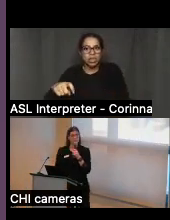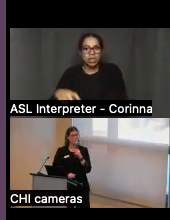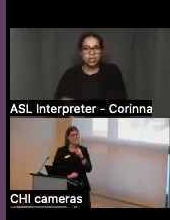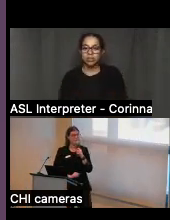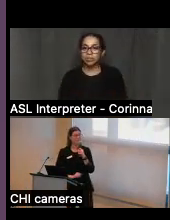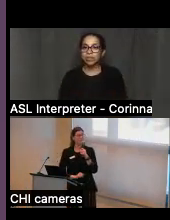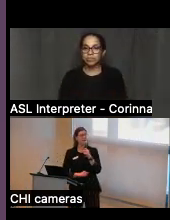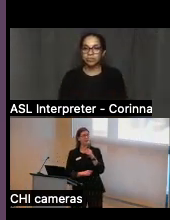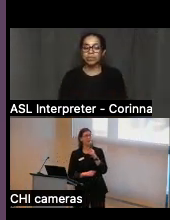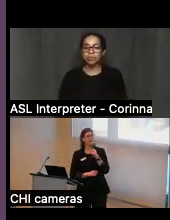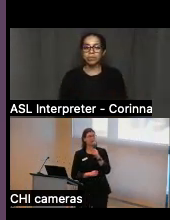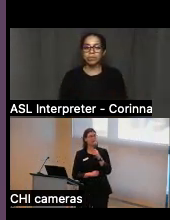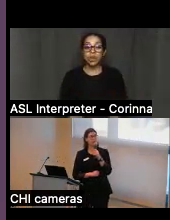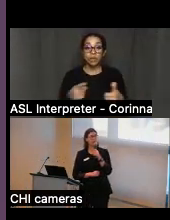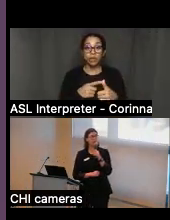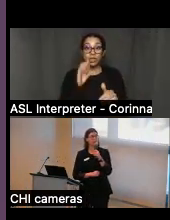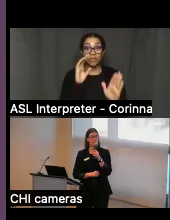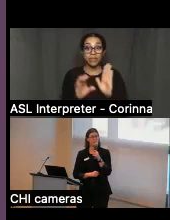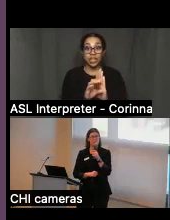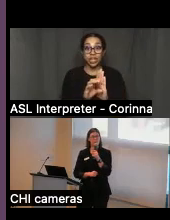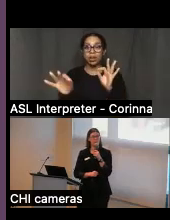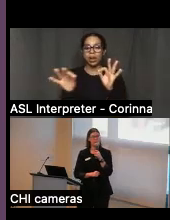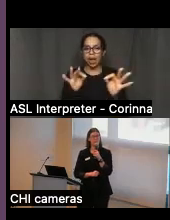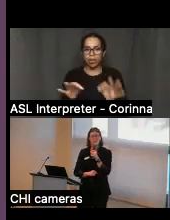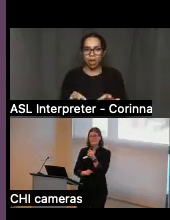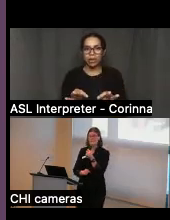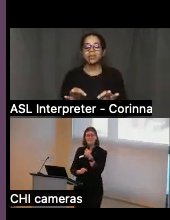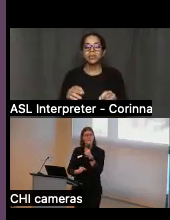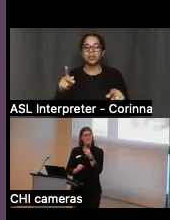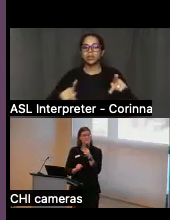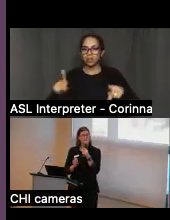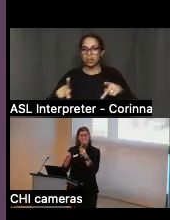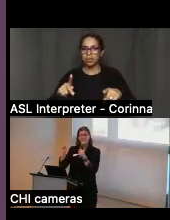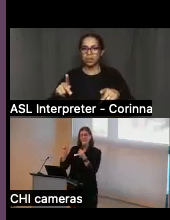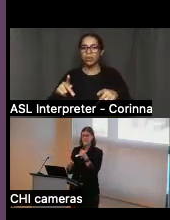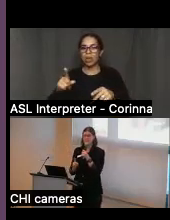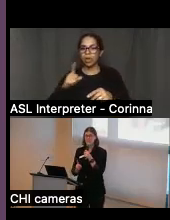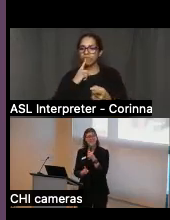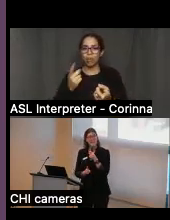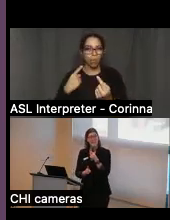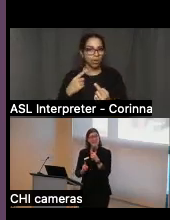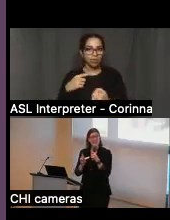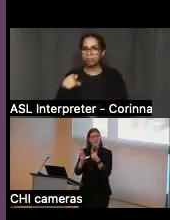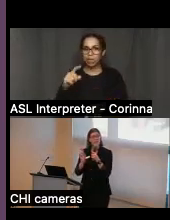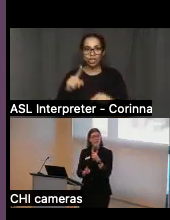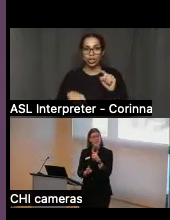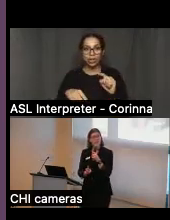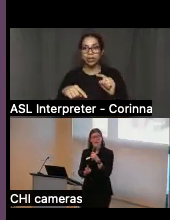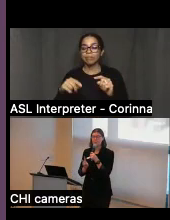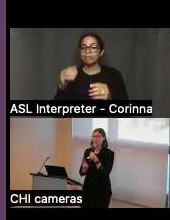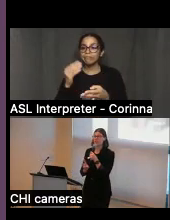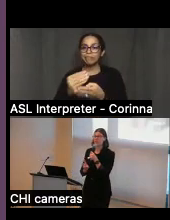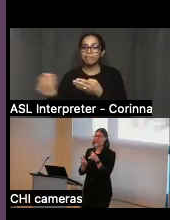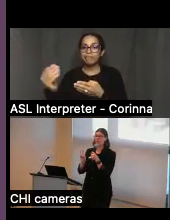So this first figure outlines those who reported that they were unable to get needed prescription care,